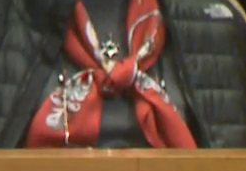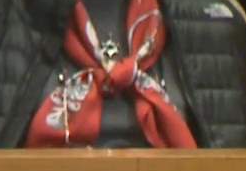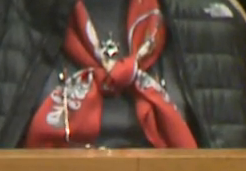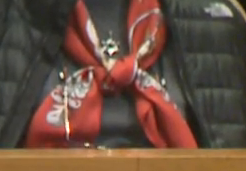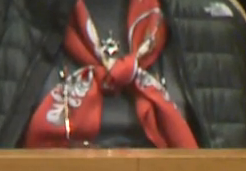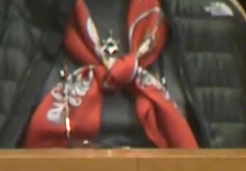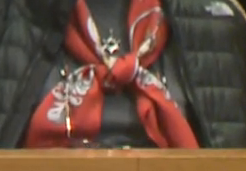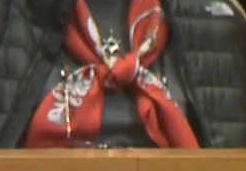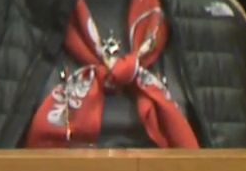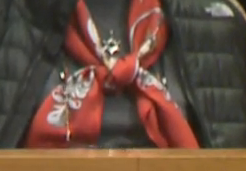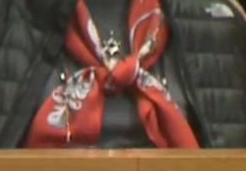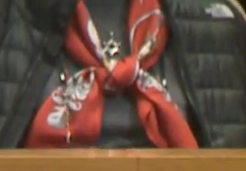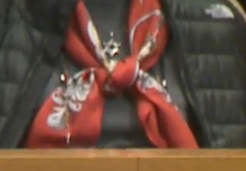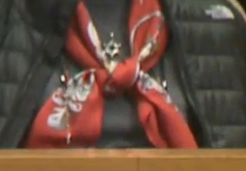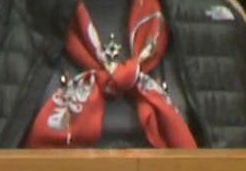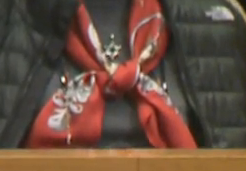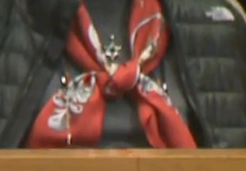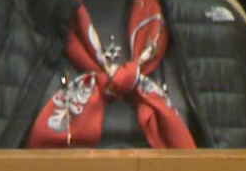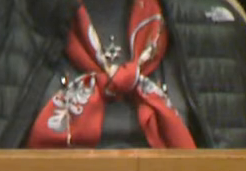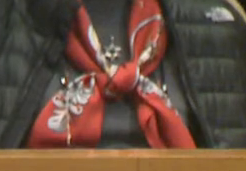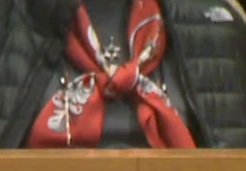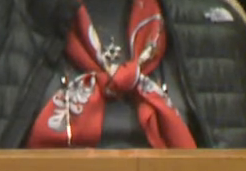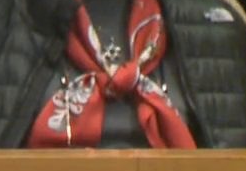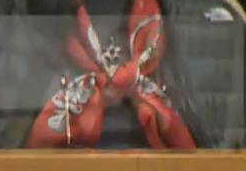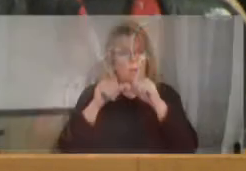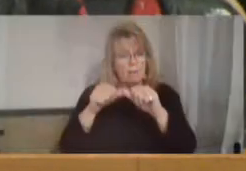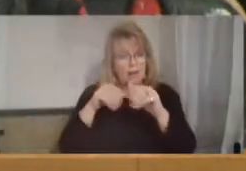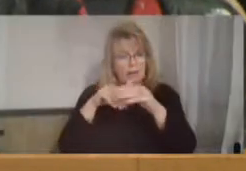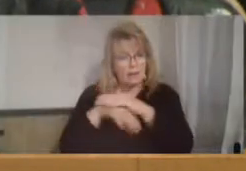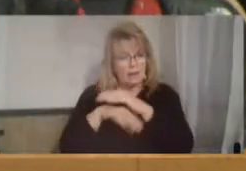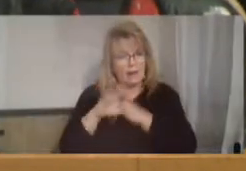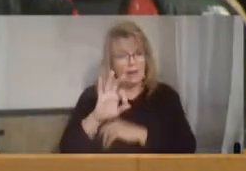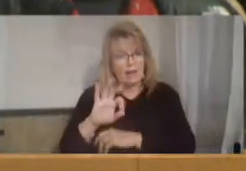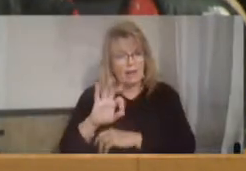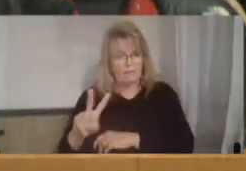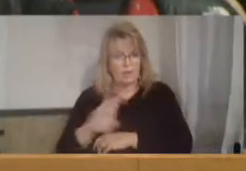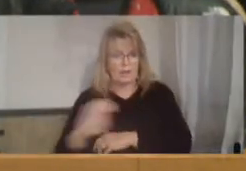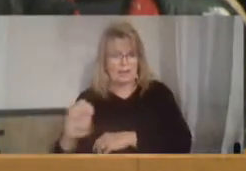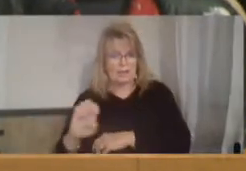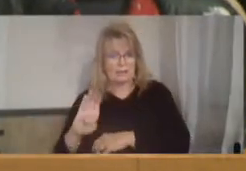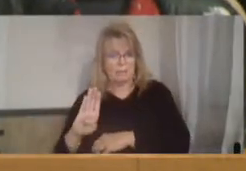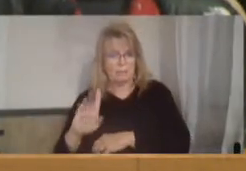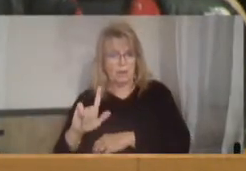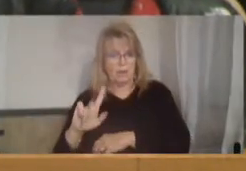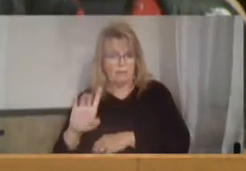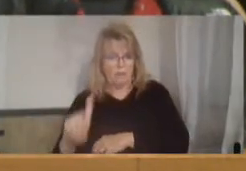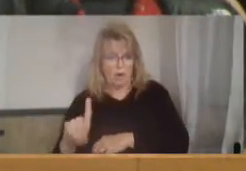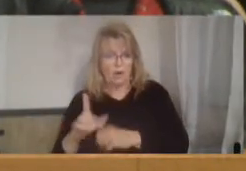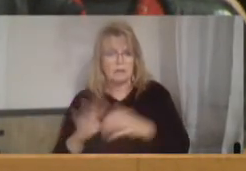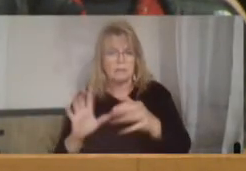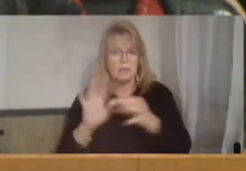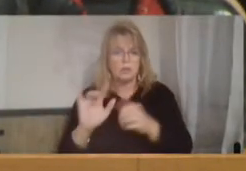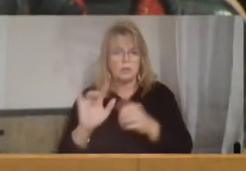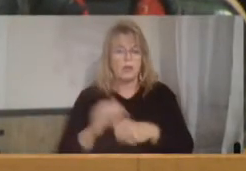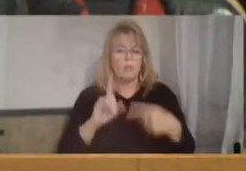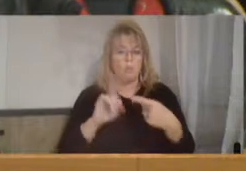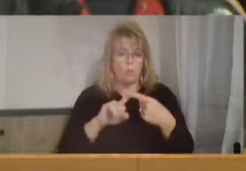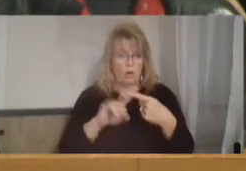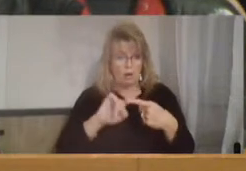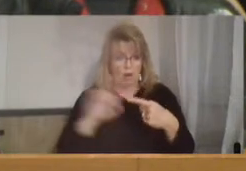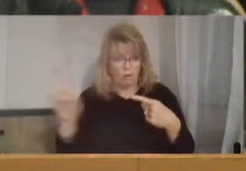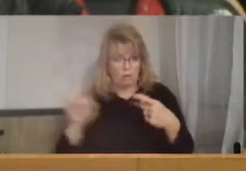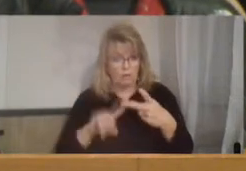They will also maintain access on Fountain View and East Boulevard, as was mentioned as well. But that is one alternative. Another alternative is